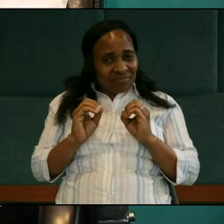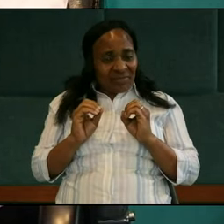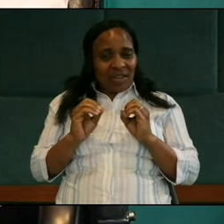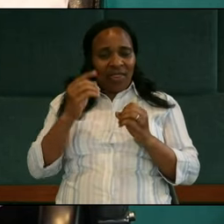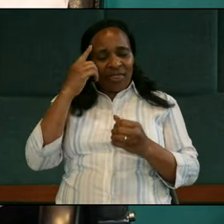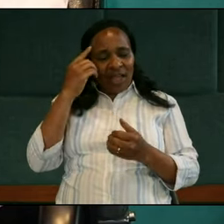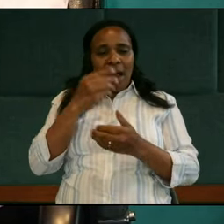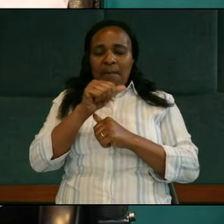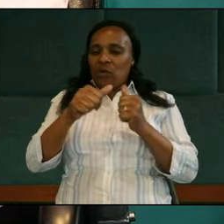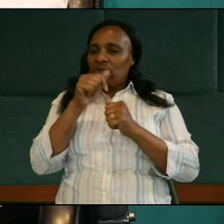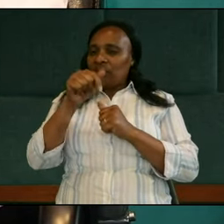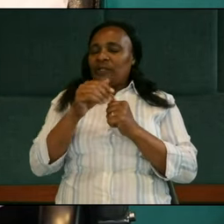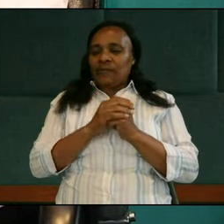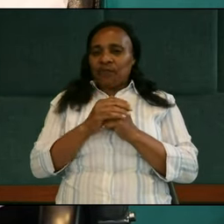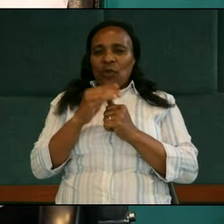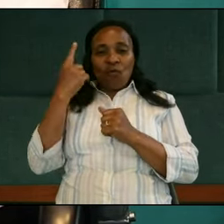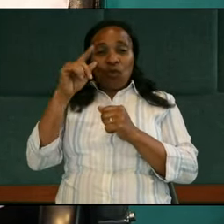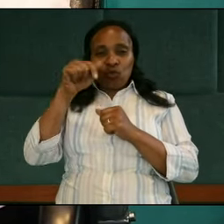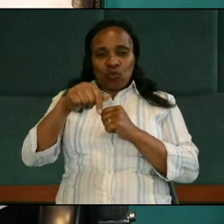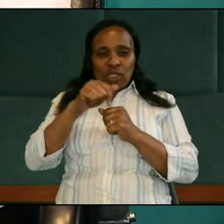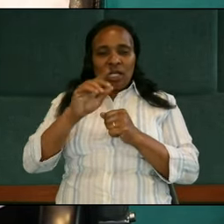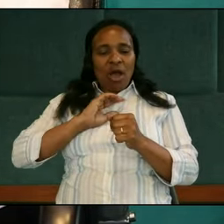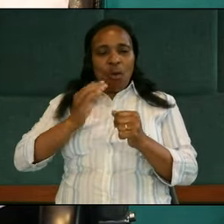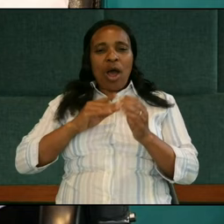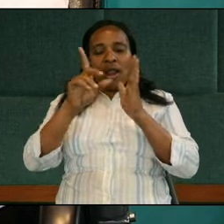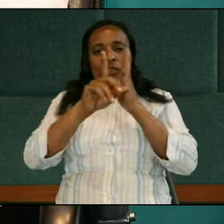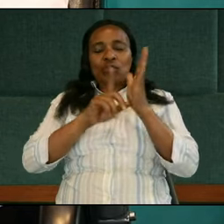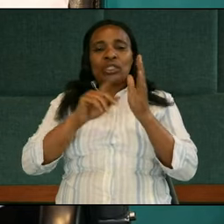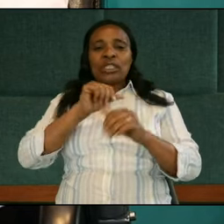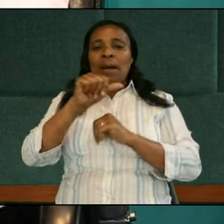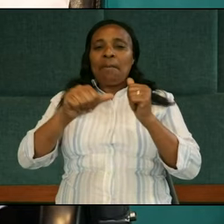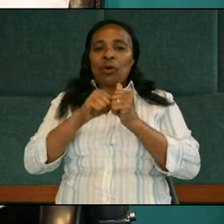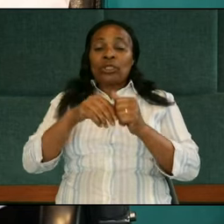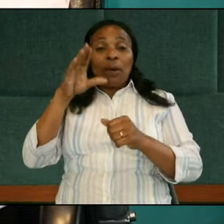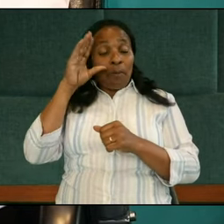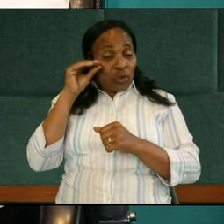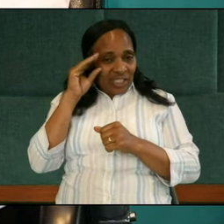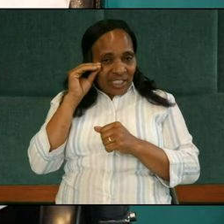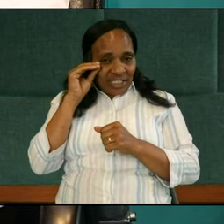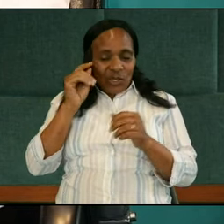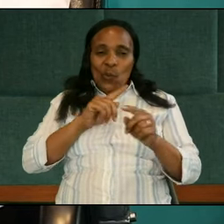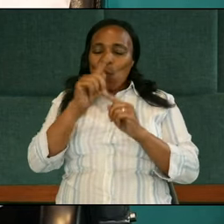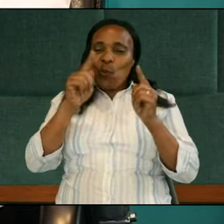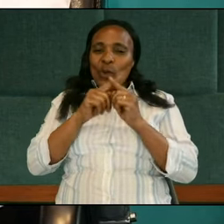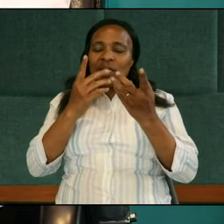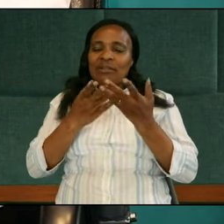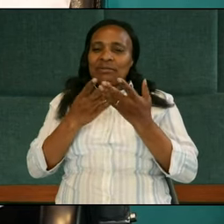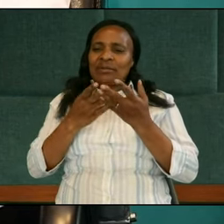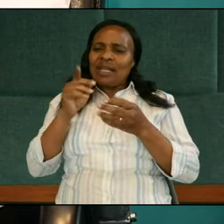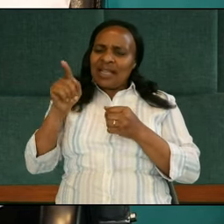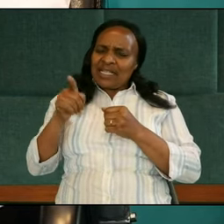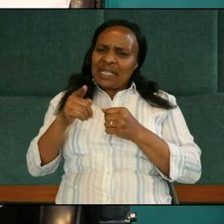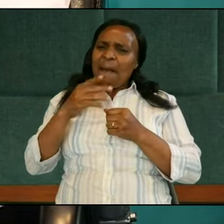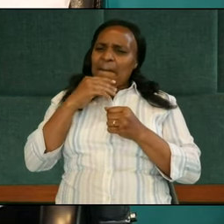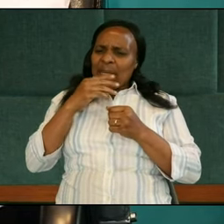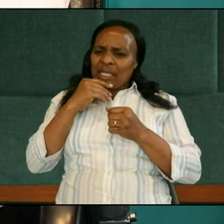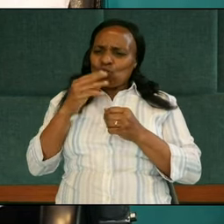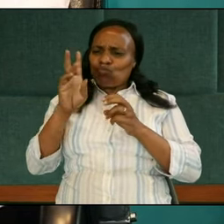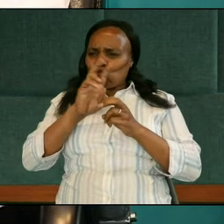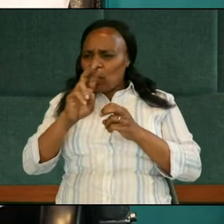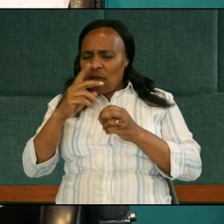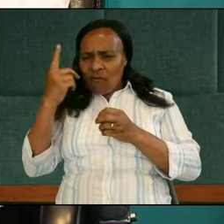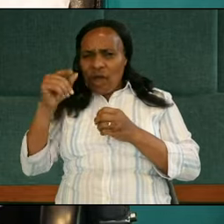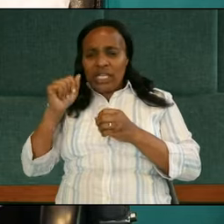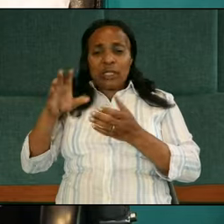think about. But for today, our lesson is about Moses and when he was relinquishing his position to